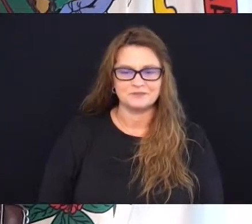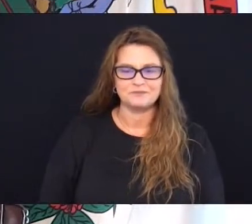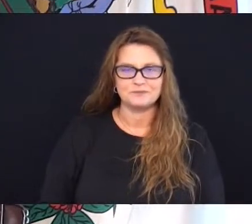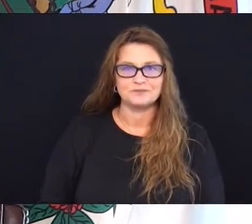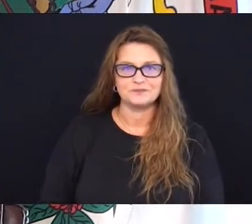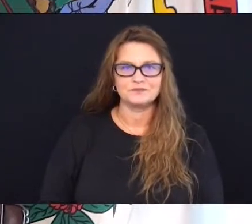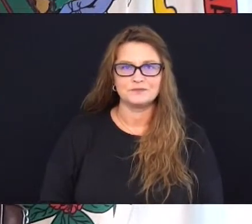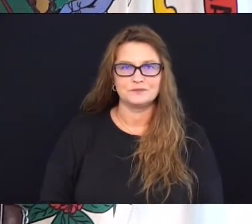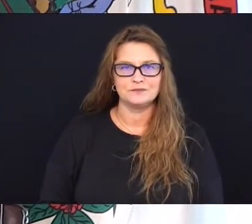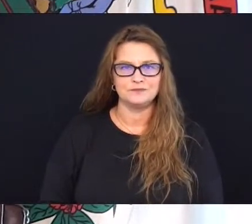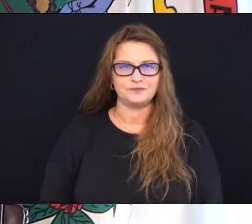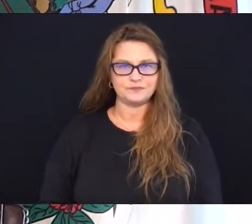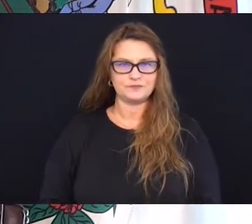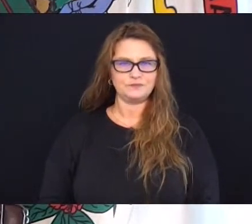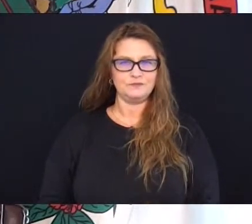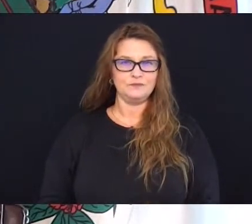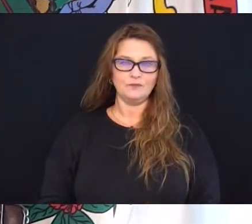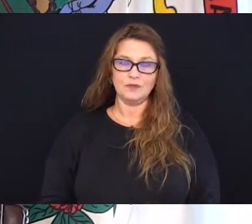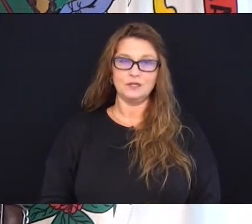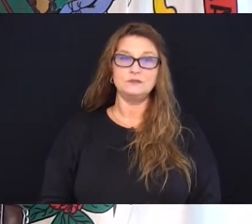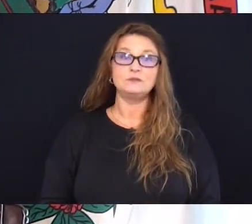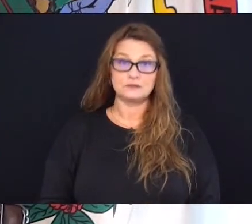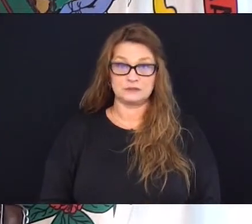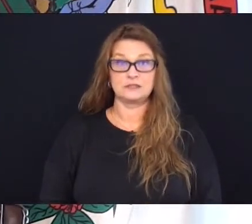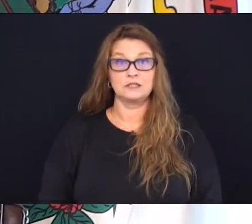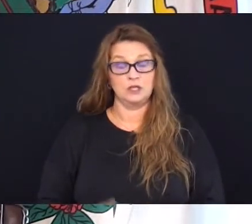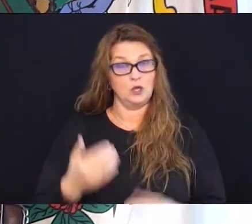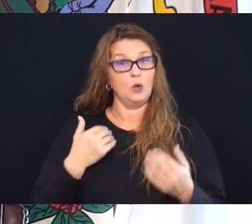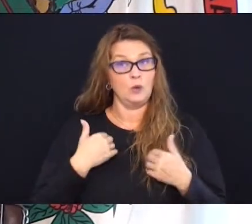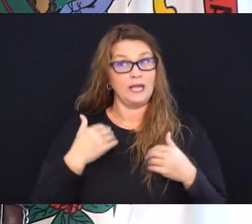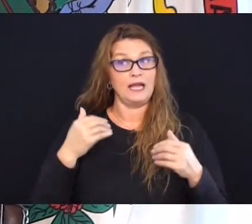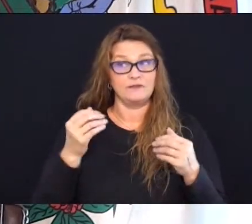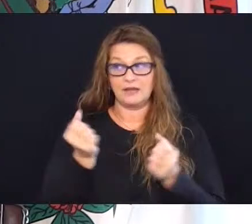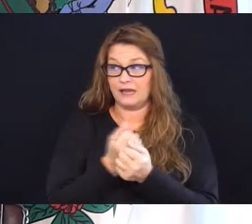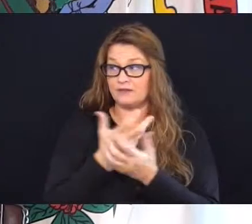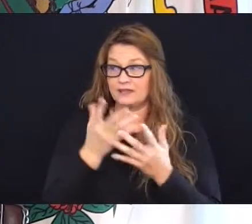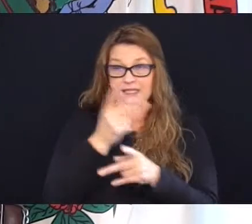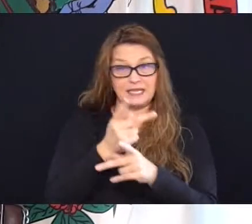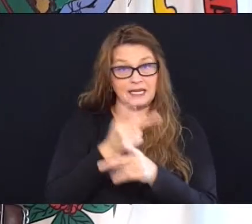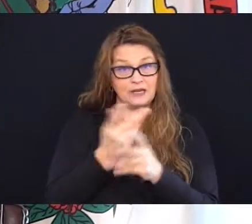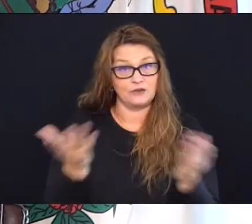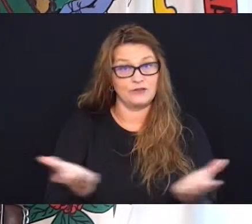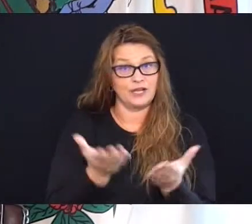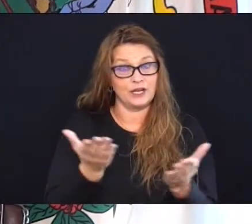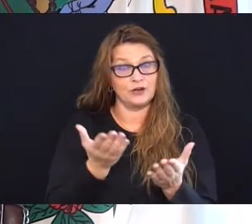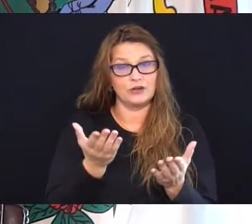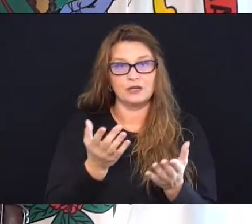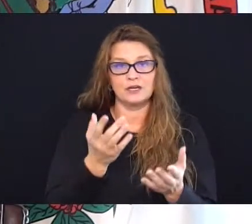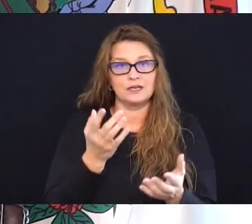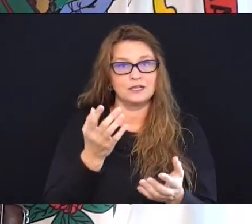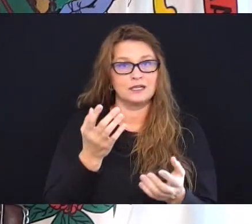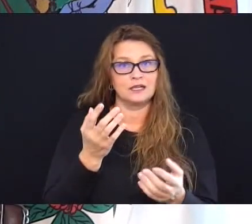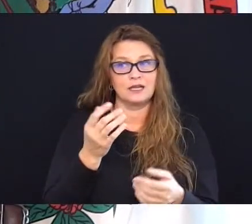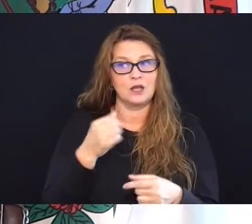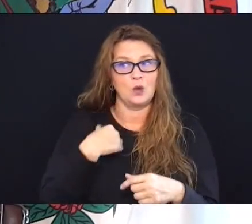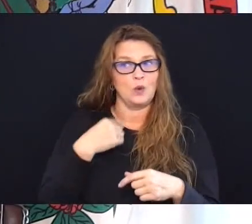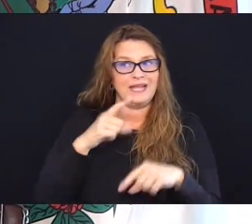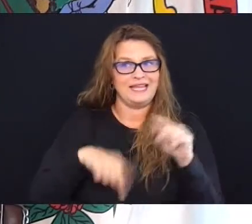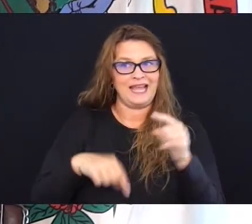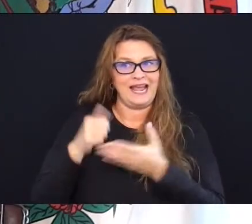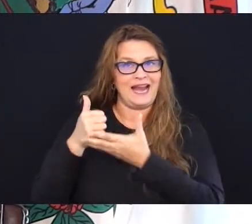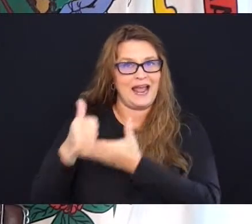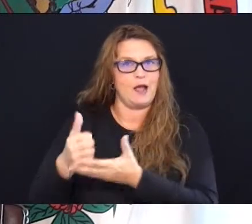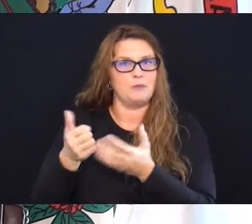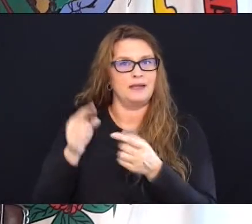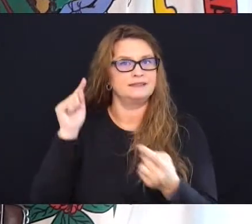done. But we did pass it on to all of our people here, and we took care of the situation. But we can't take care of stuff like that unless